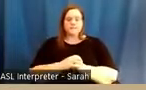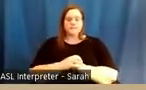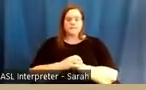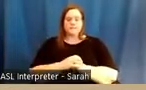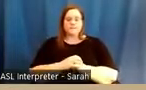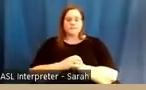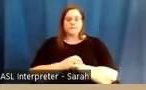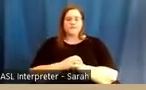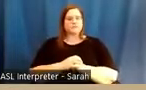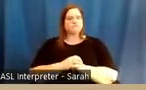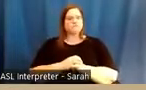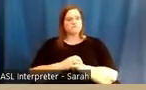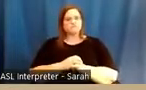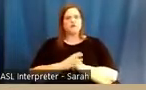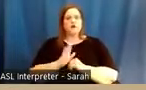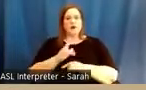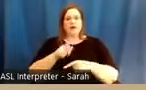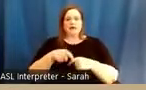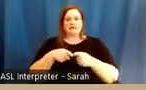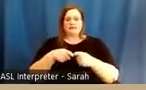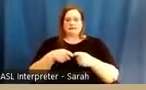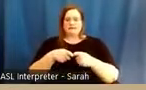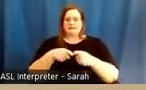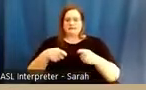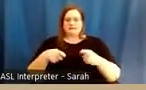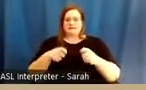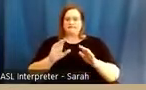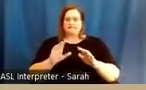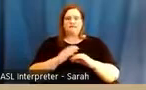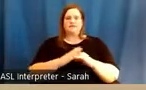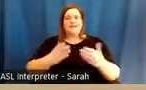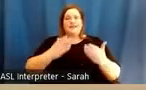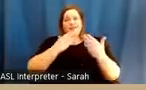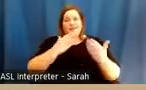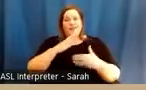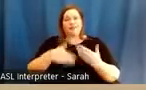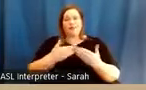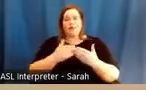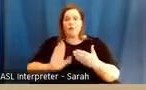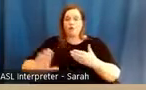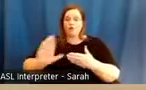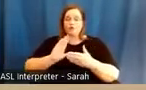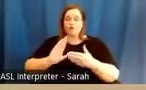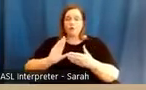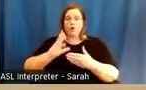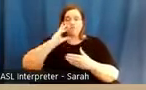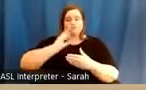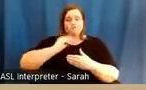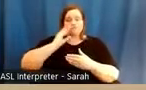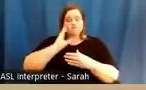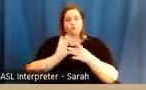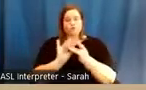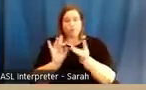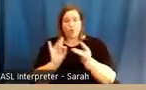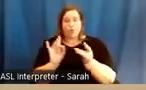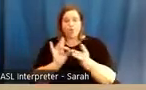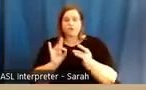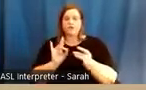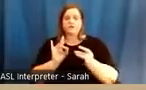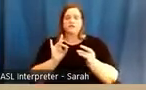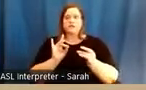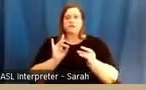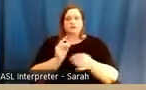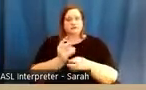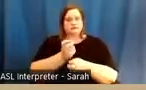I'm going to just leave it at that right now. And thank you all for your stories. They are very, very difficult to